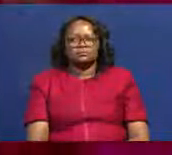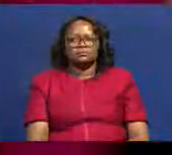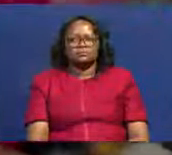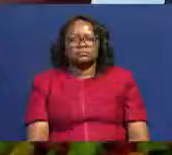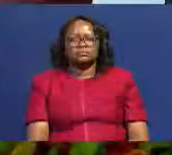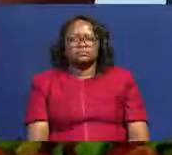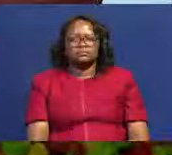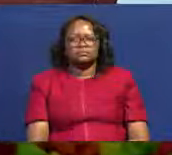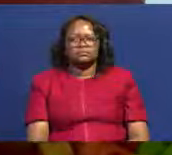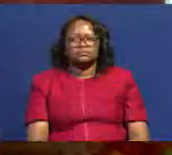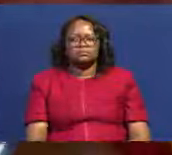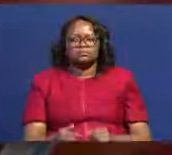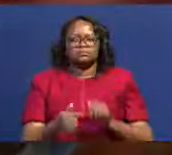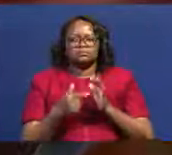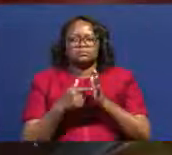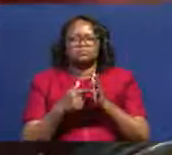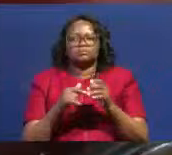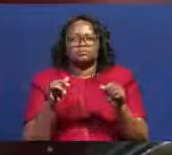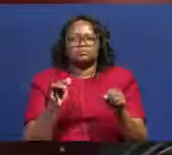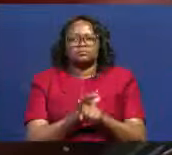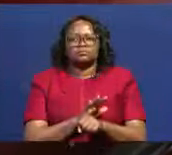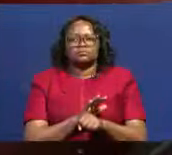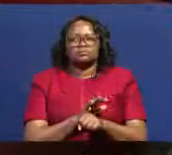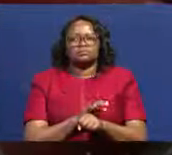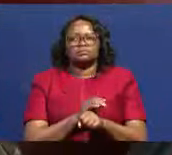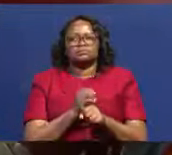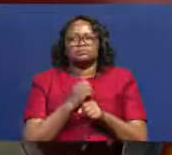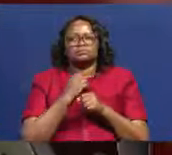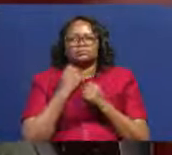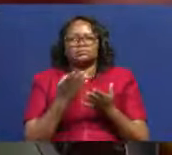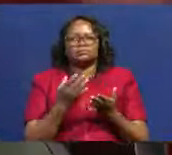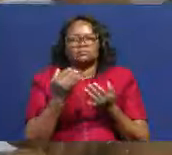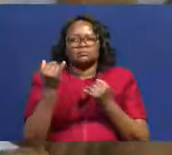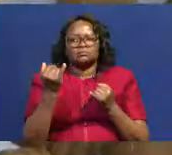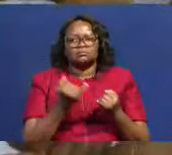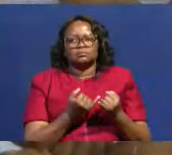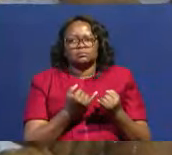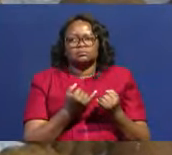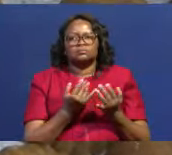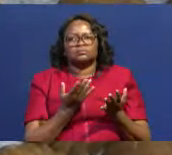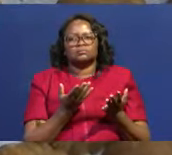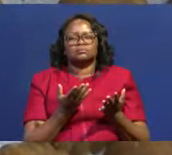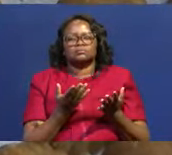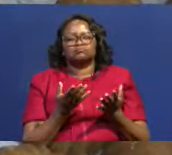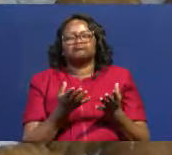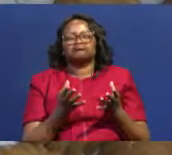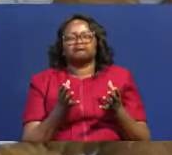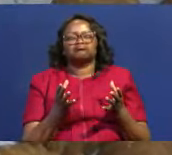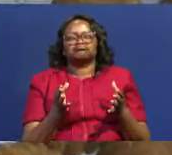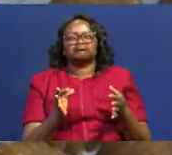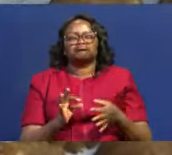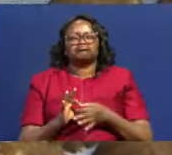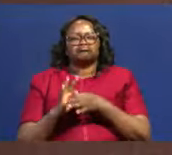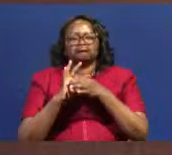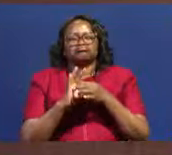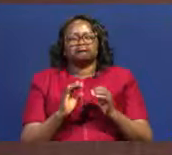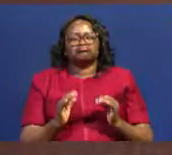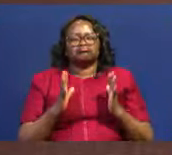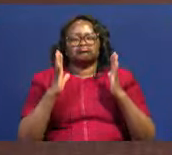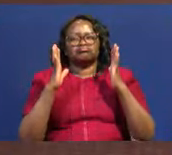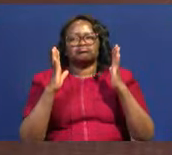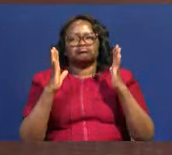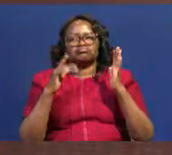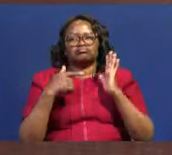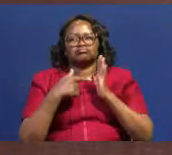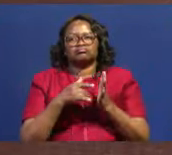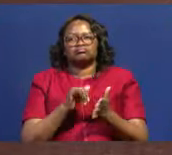The feast symbolizes abundance and generosity, inviting the spirit of community and celebration. It